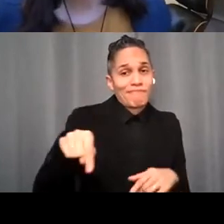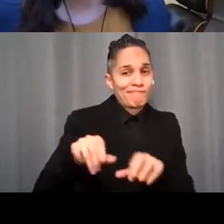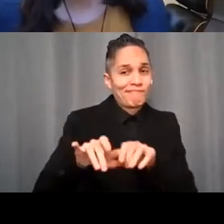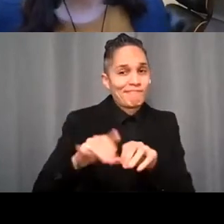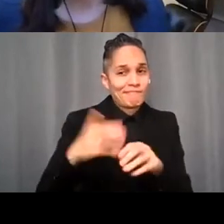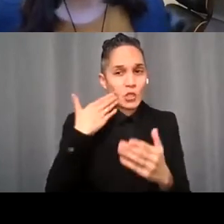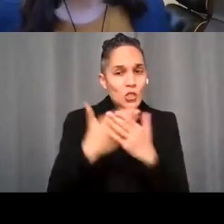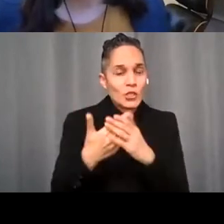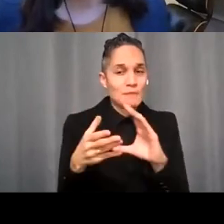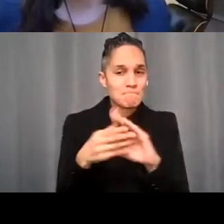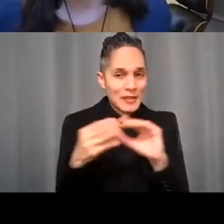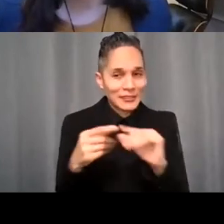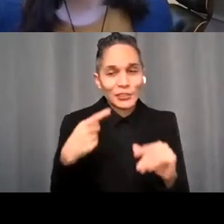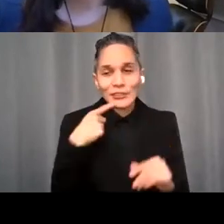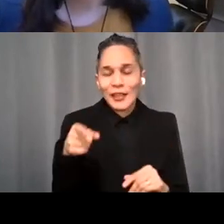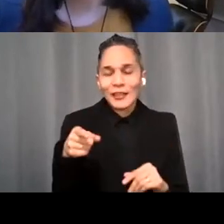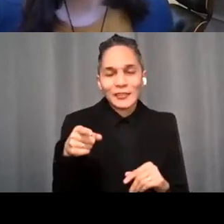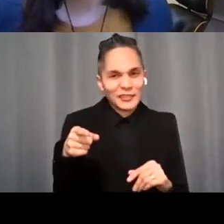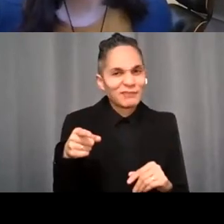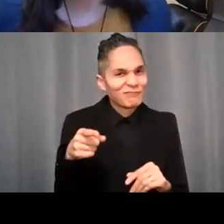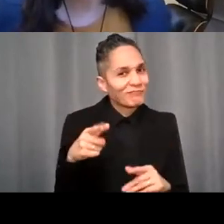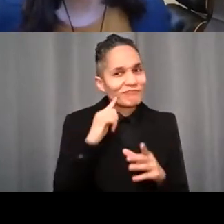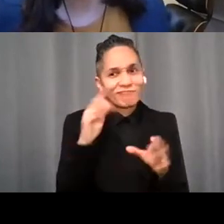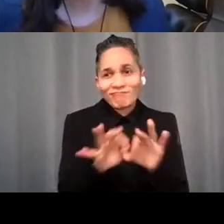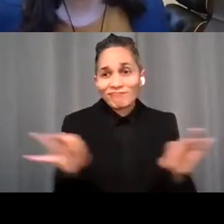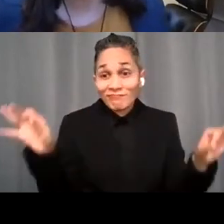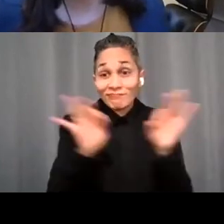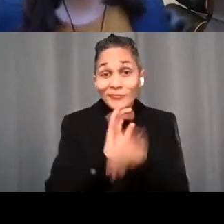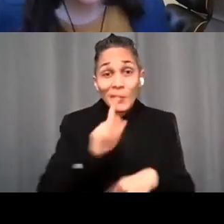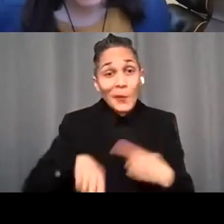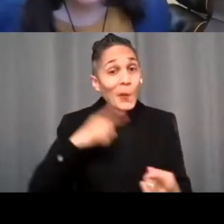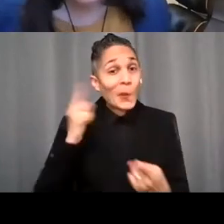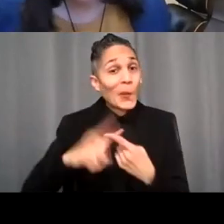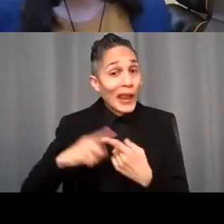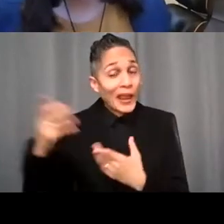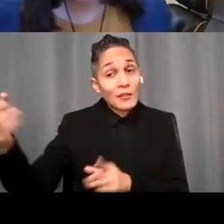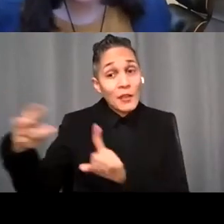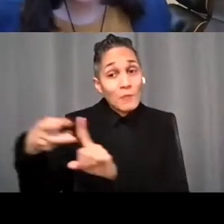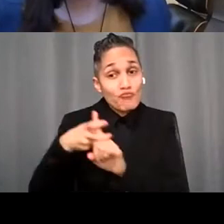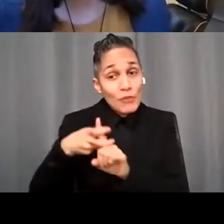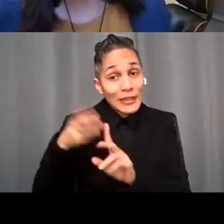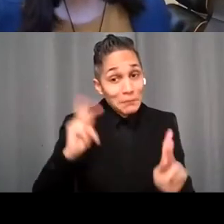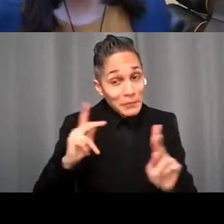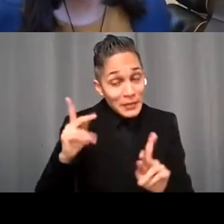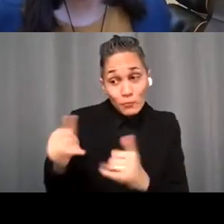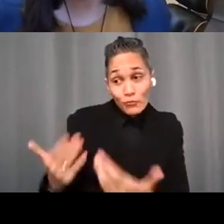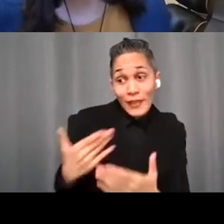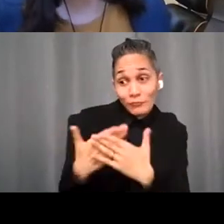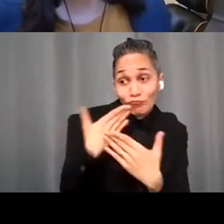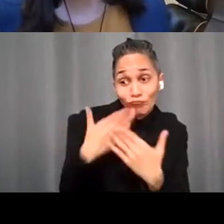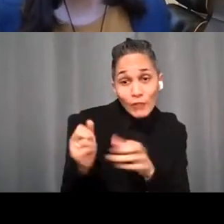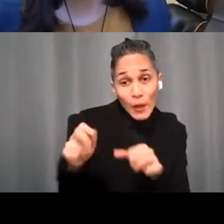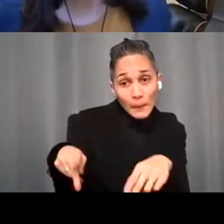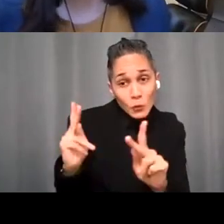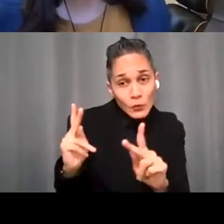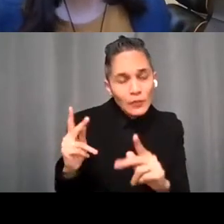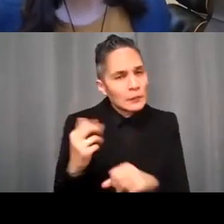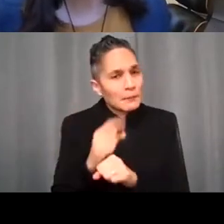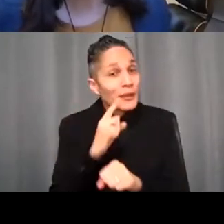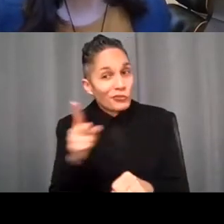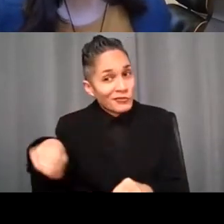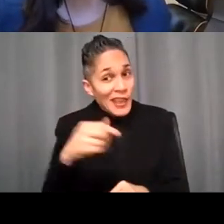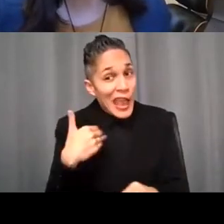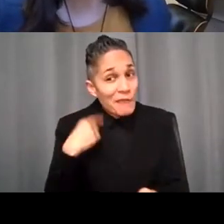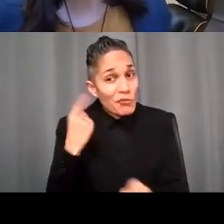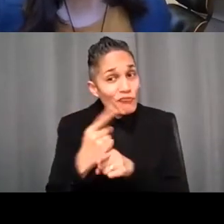chat, just stating, you know, it's crucial that when you do bring in people and you are giving people these opportunities, that you're making sure they have the